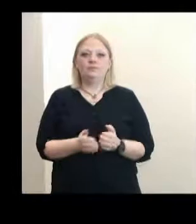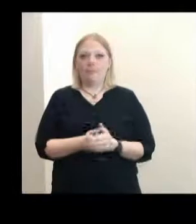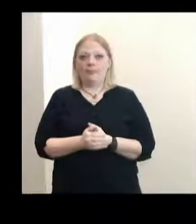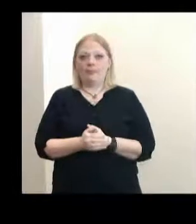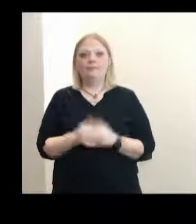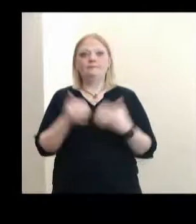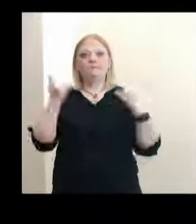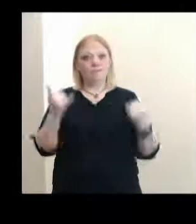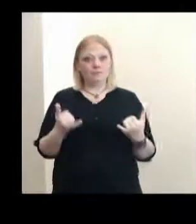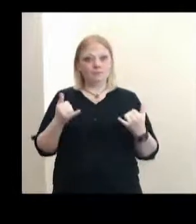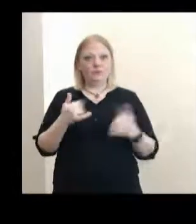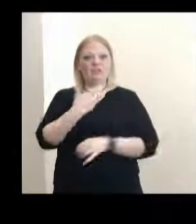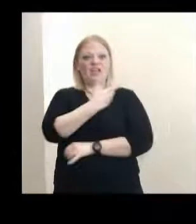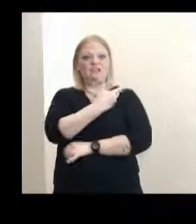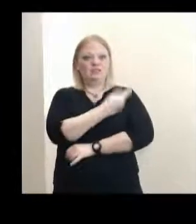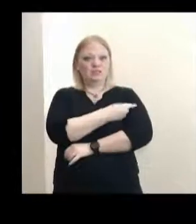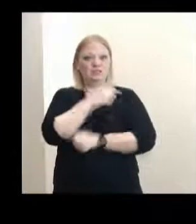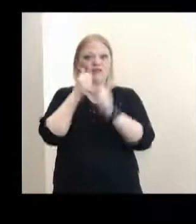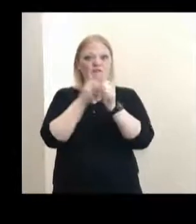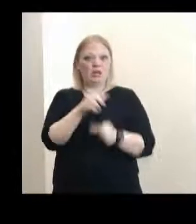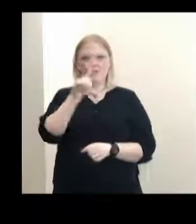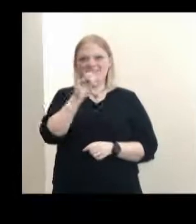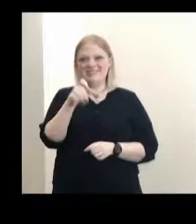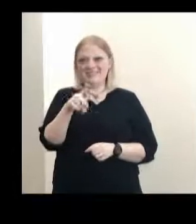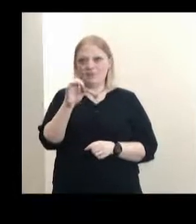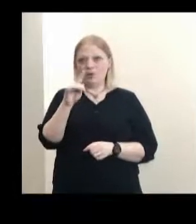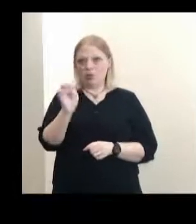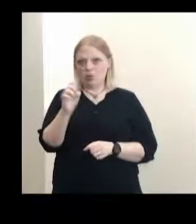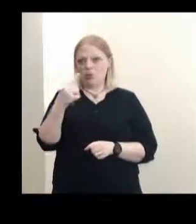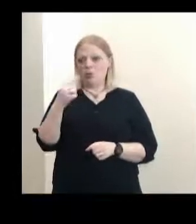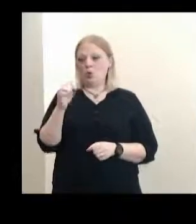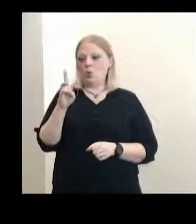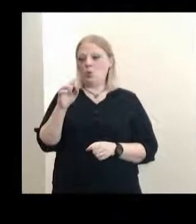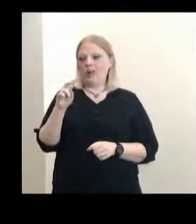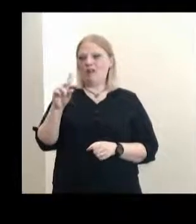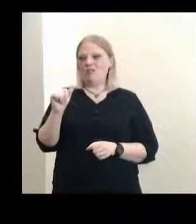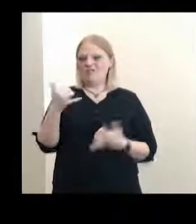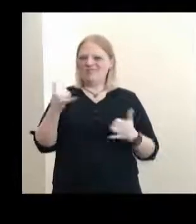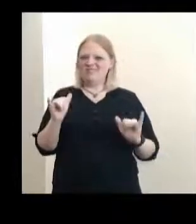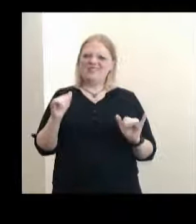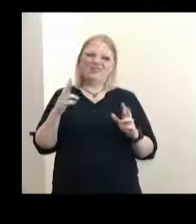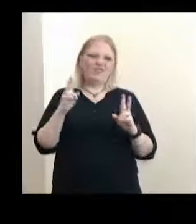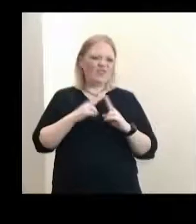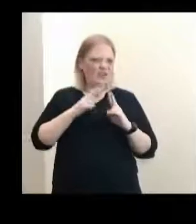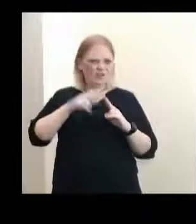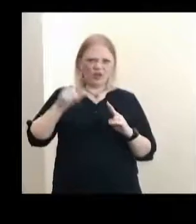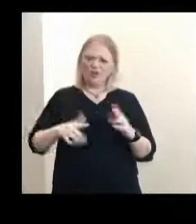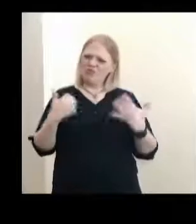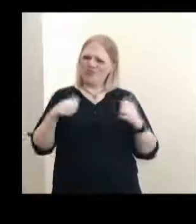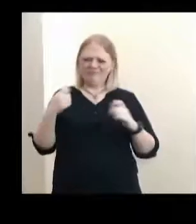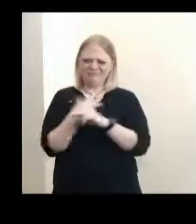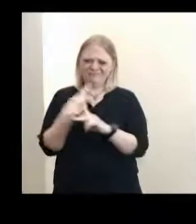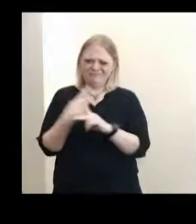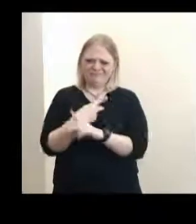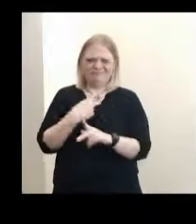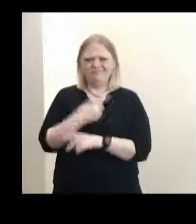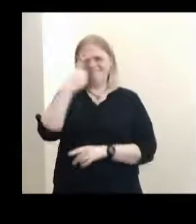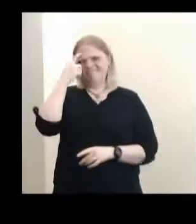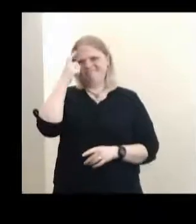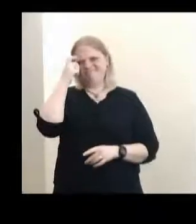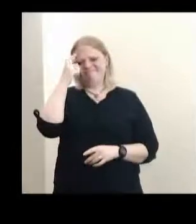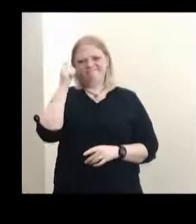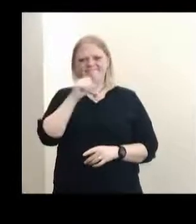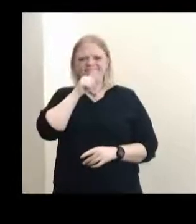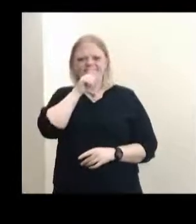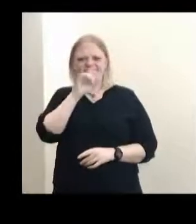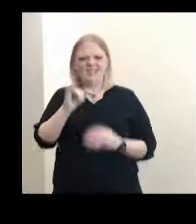Vaccine distribution by zip code and population. Gowanda is still very low. We're trying to figure out what's going on there. We're not exactly certain that this number